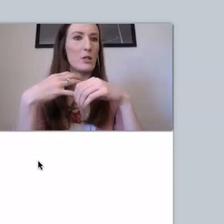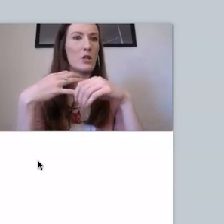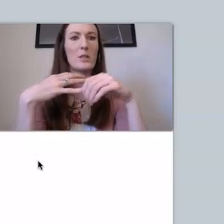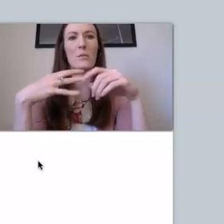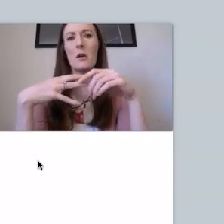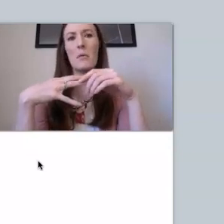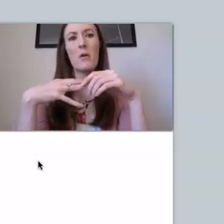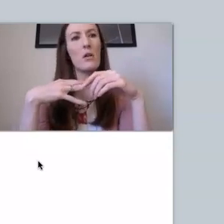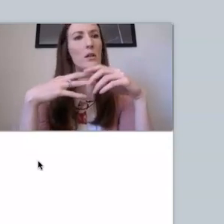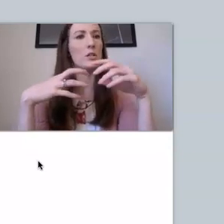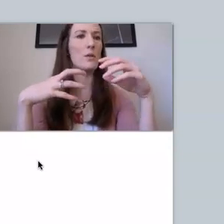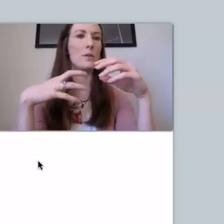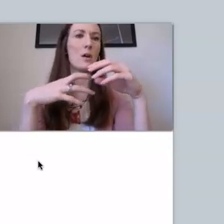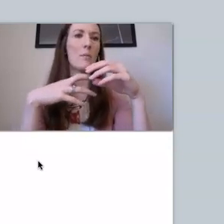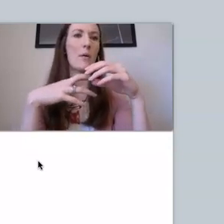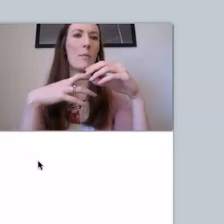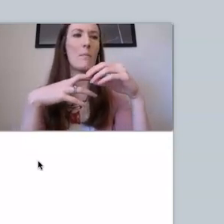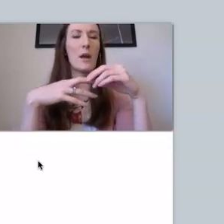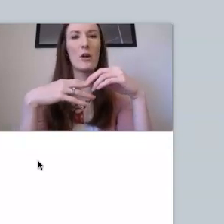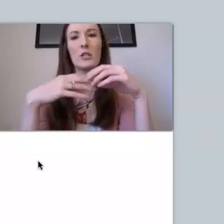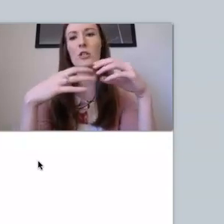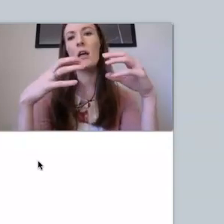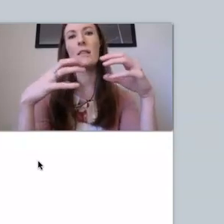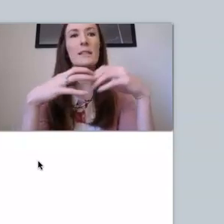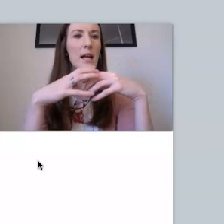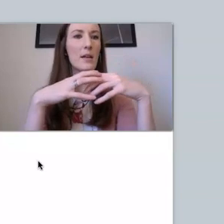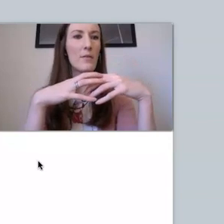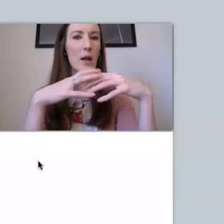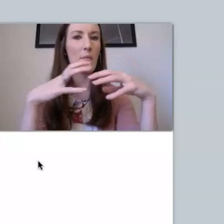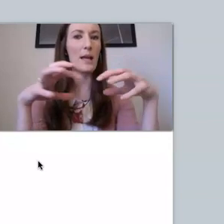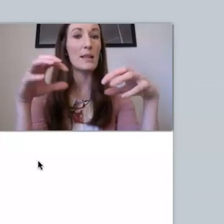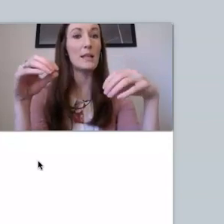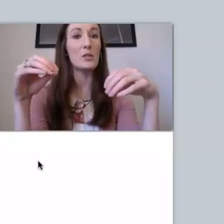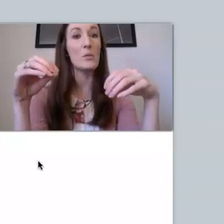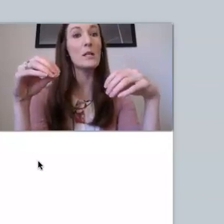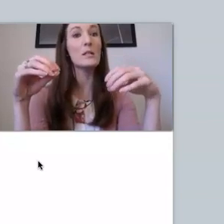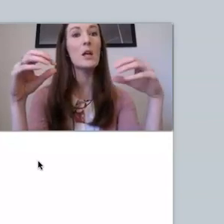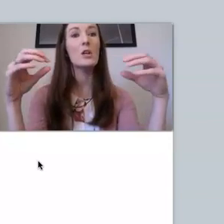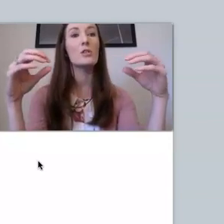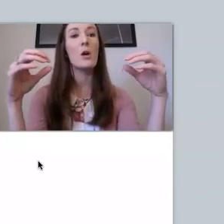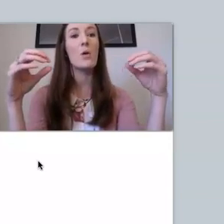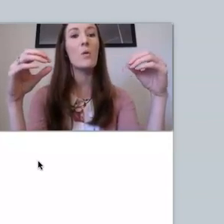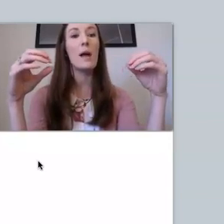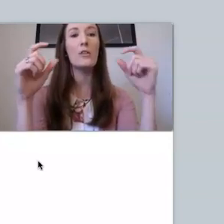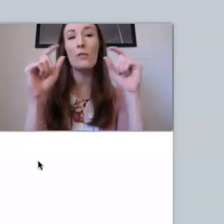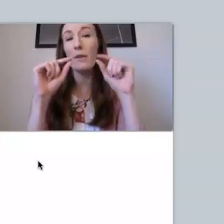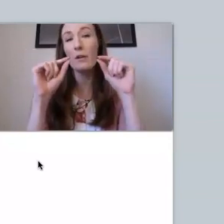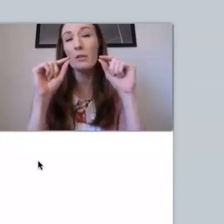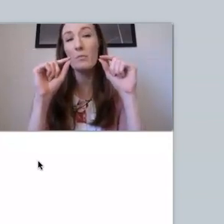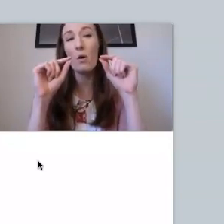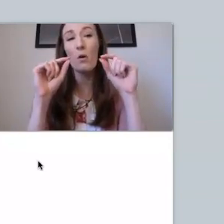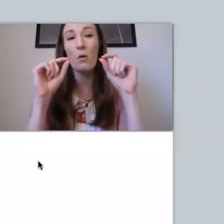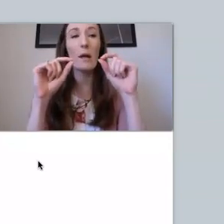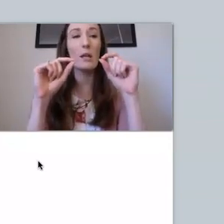major decisions, and we talk about college, and we talk about marriage. That's the kind of vocab in these units. So, and they're